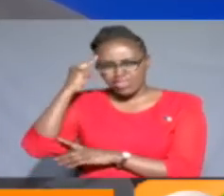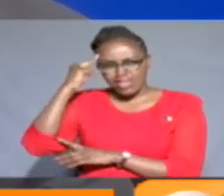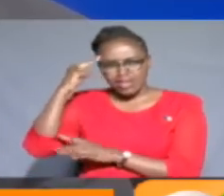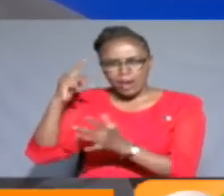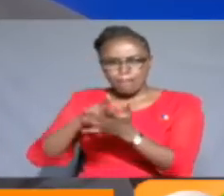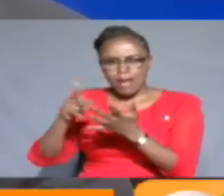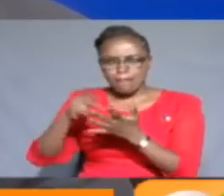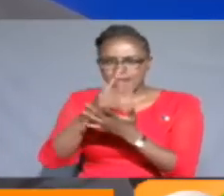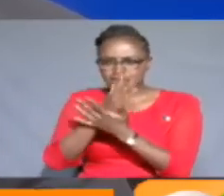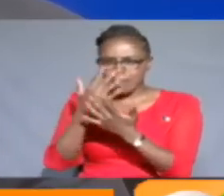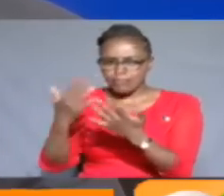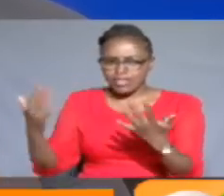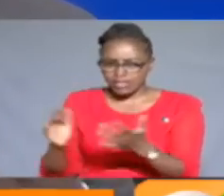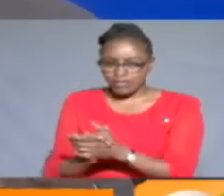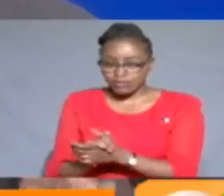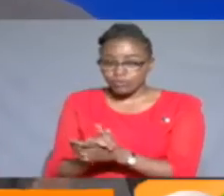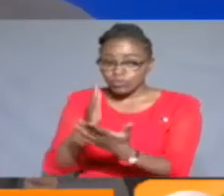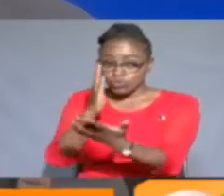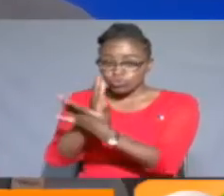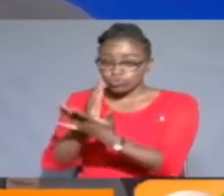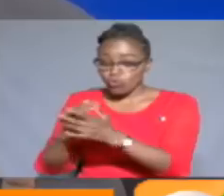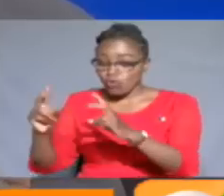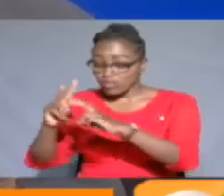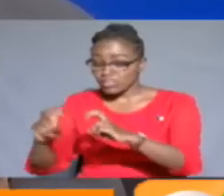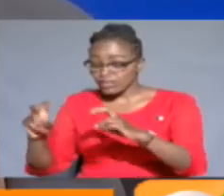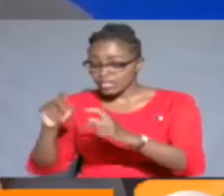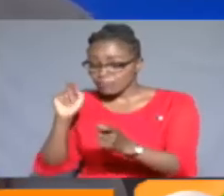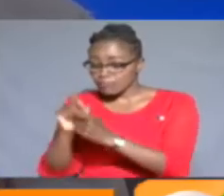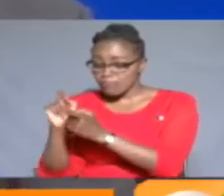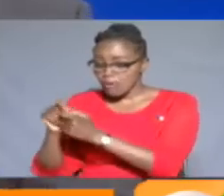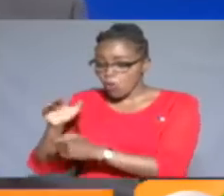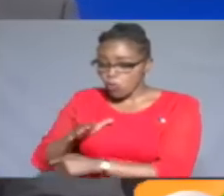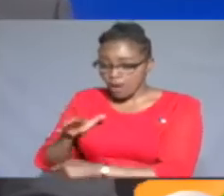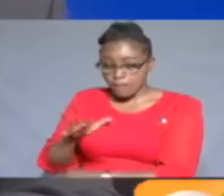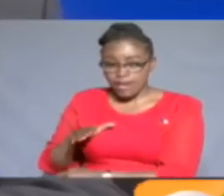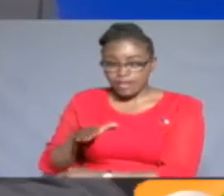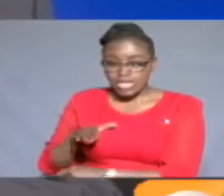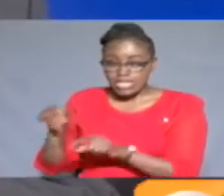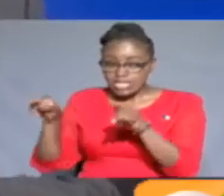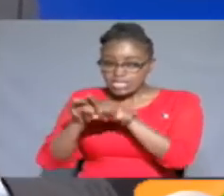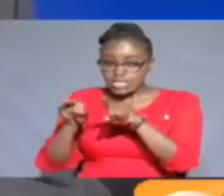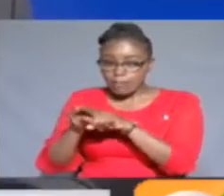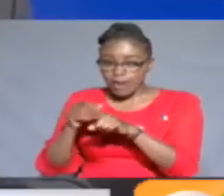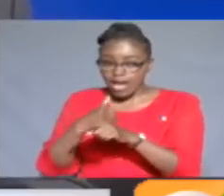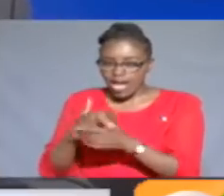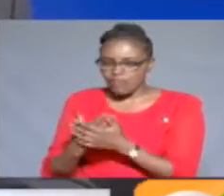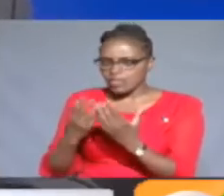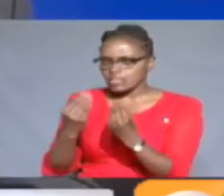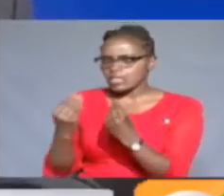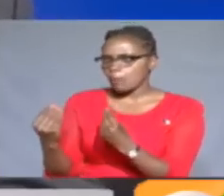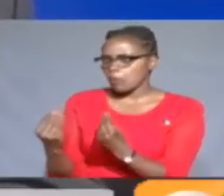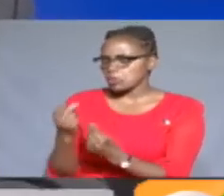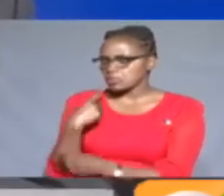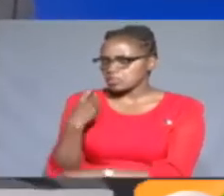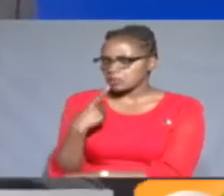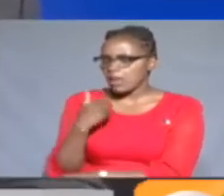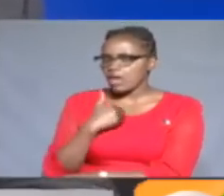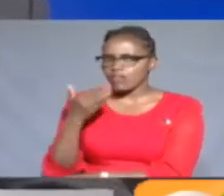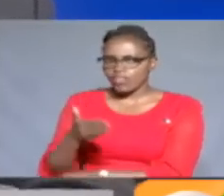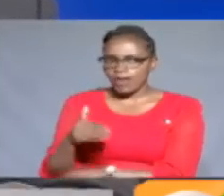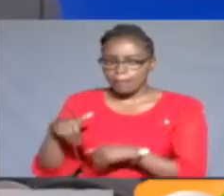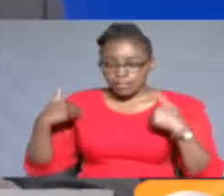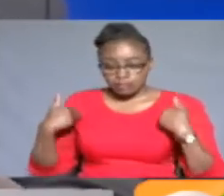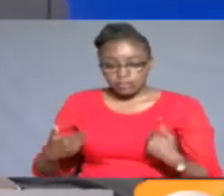buying some equipment for actually examining the women. And we were even putting simple treatment.